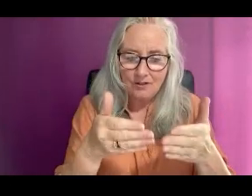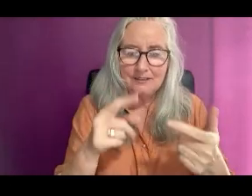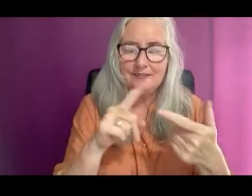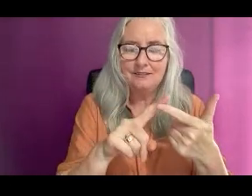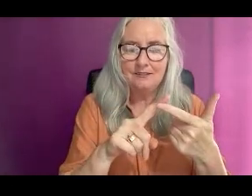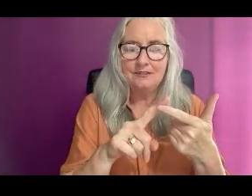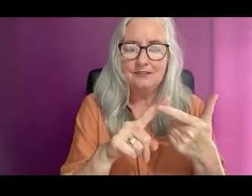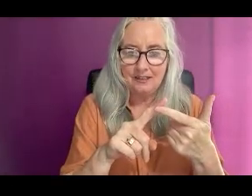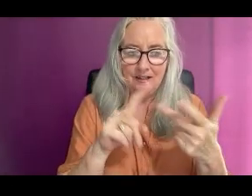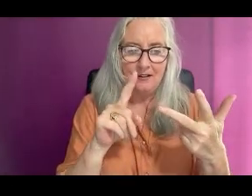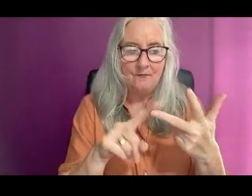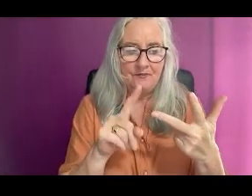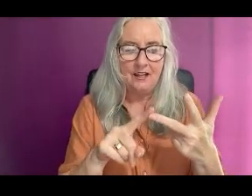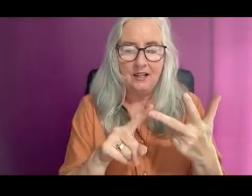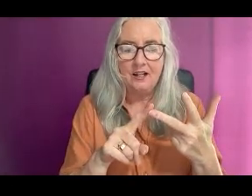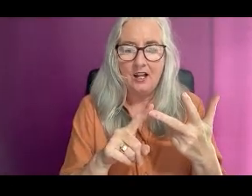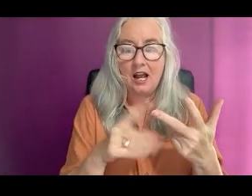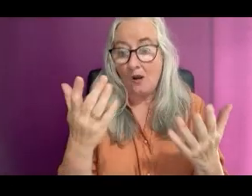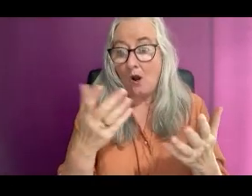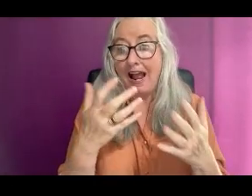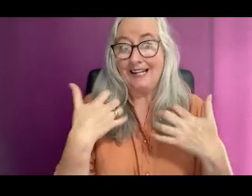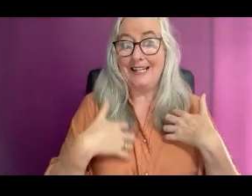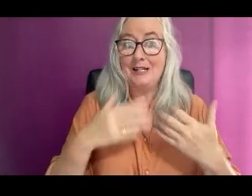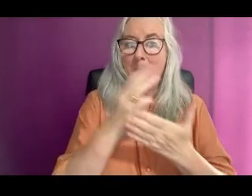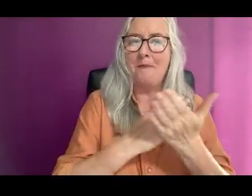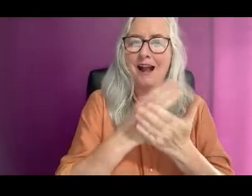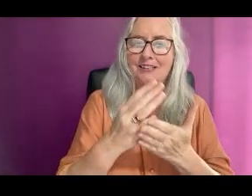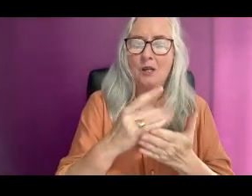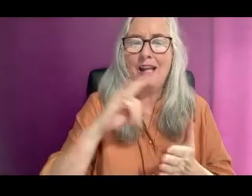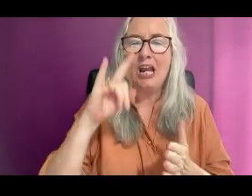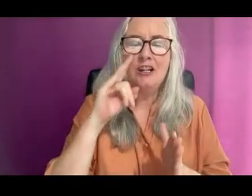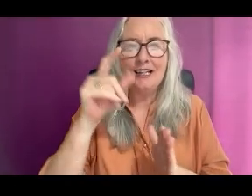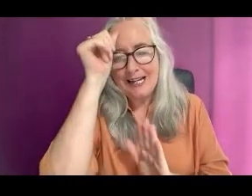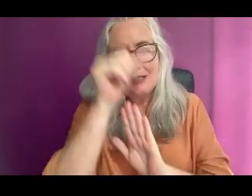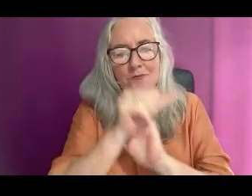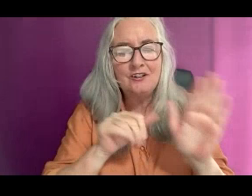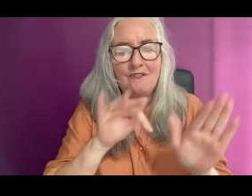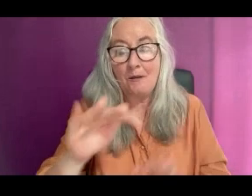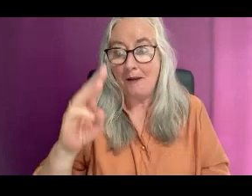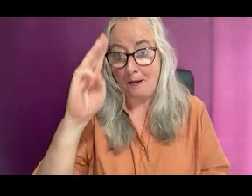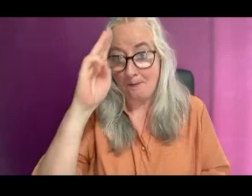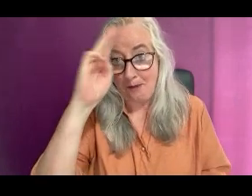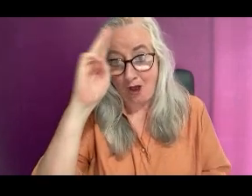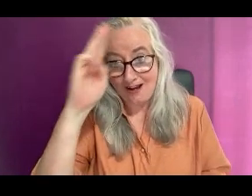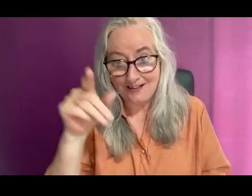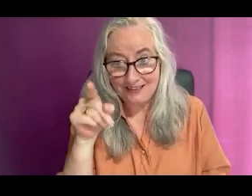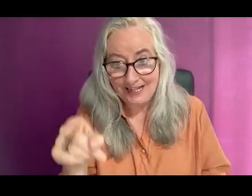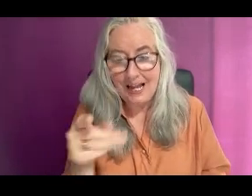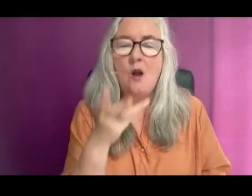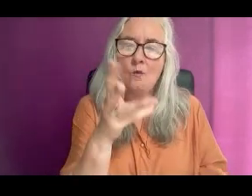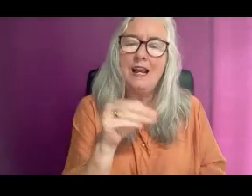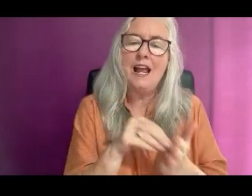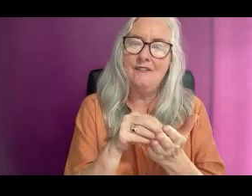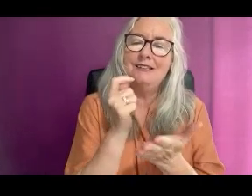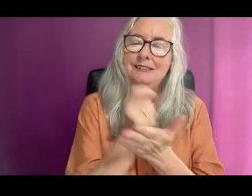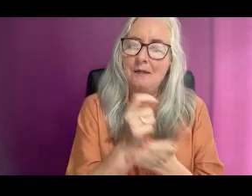really exciting part as well, where we will hear about an experience of an employer, and we will have time for Q&A in